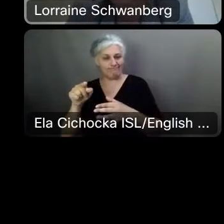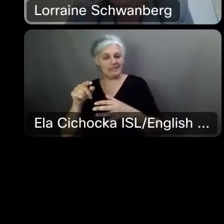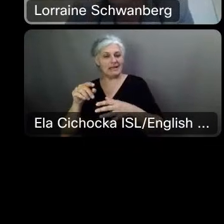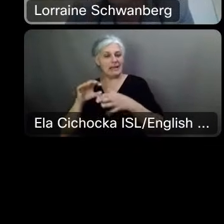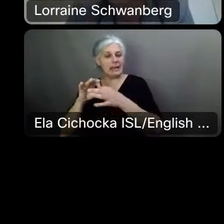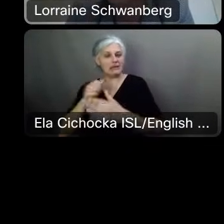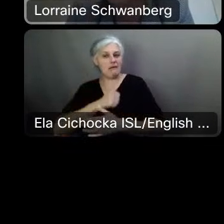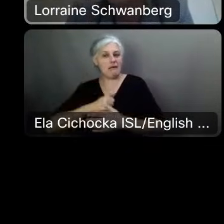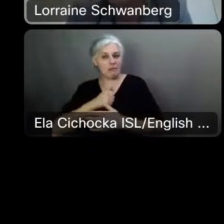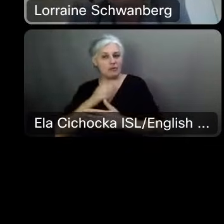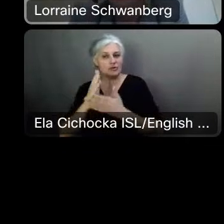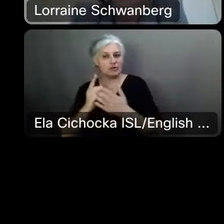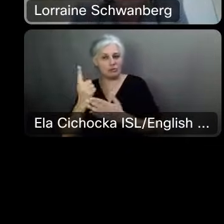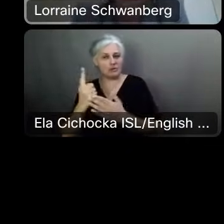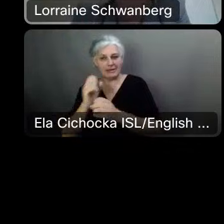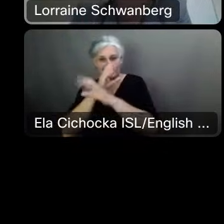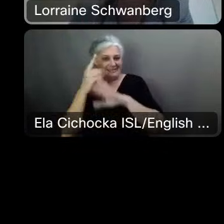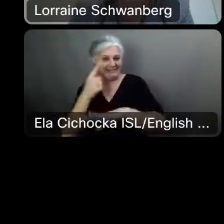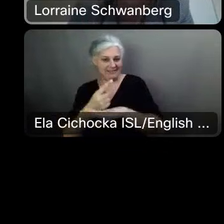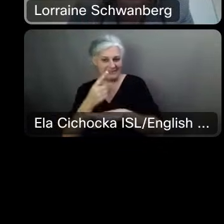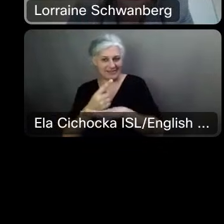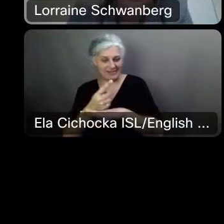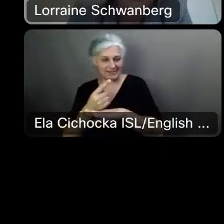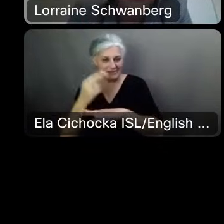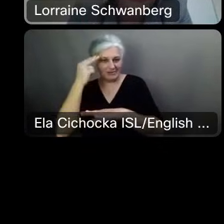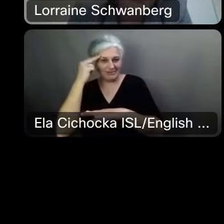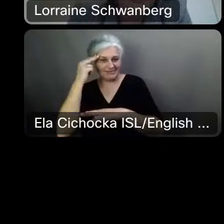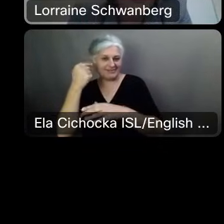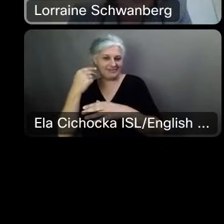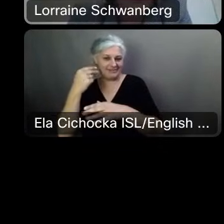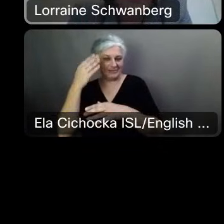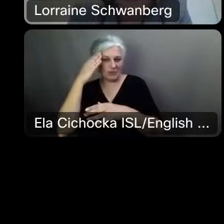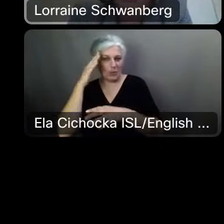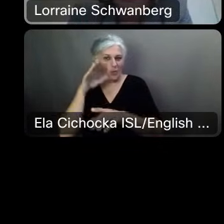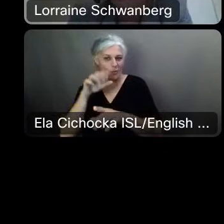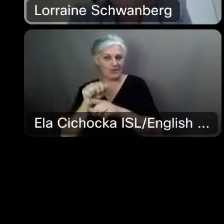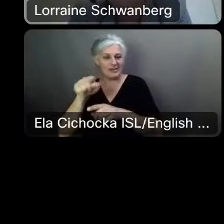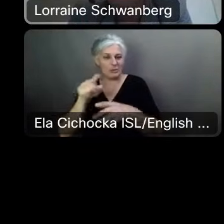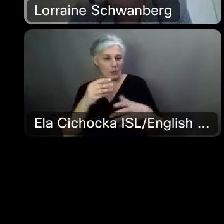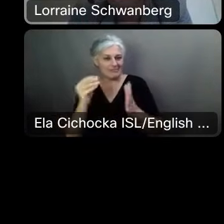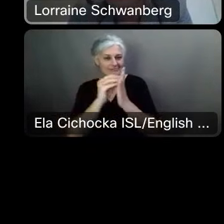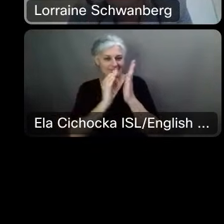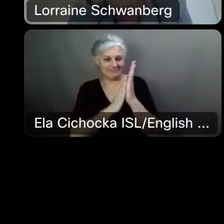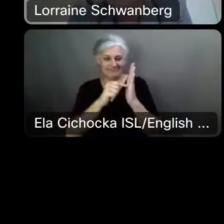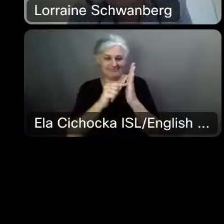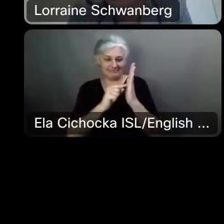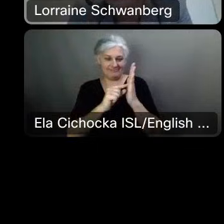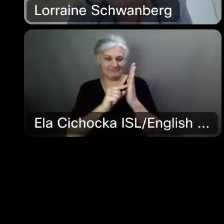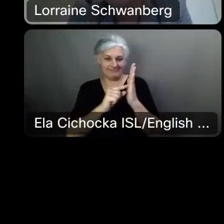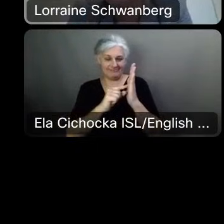somebody points it out to you, it's a very obvious point to note. So that's been incorporated. Some very